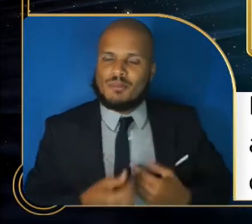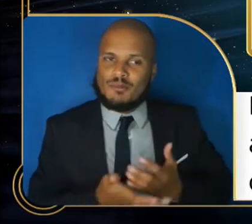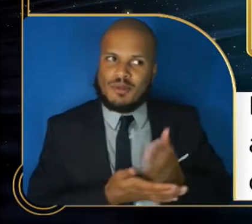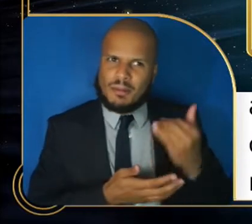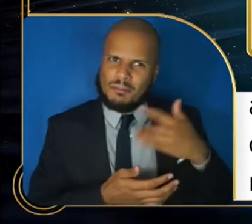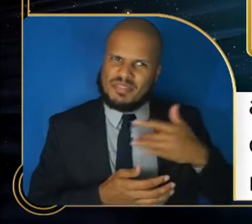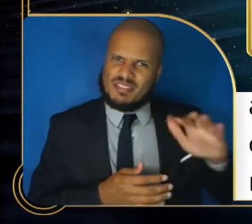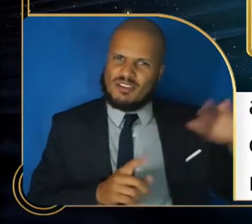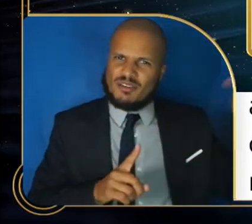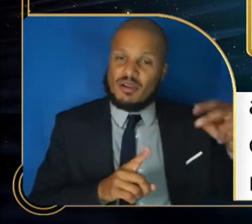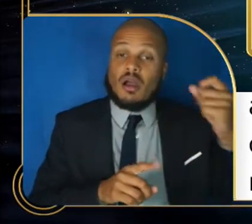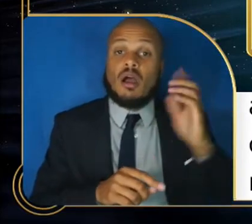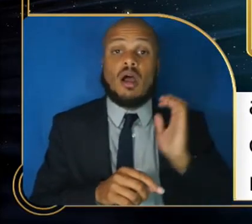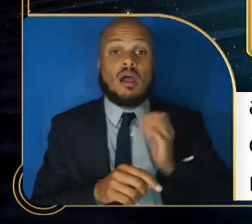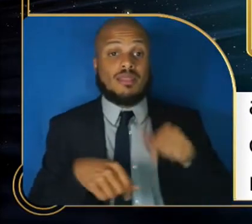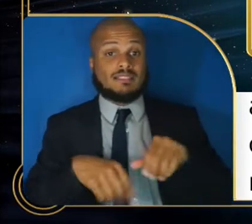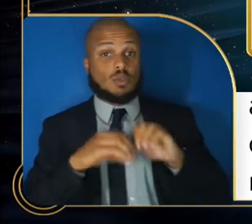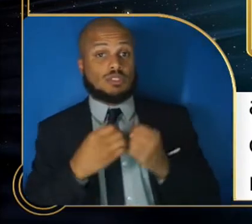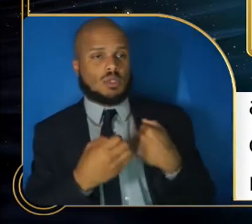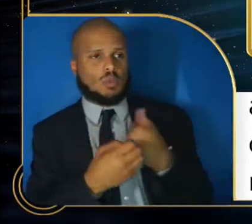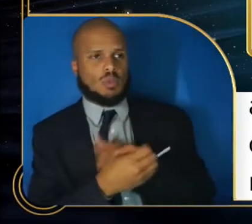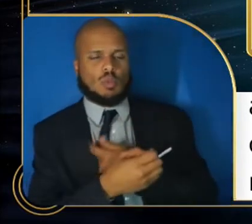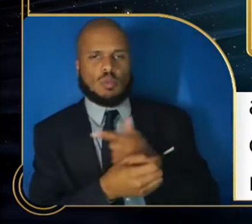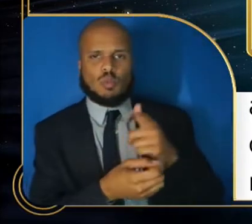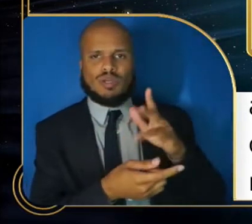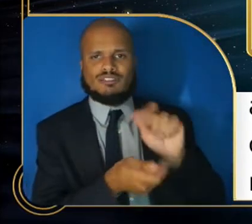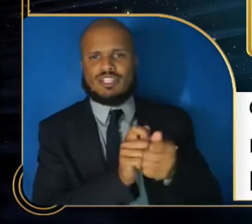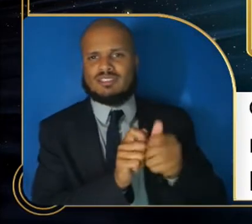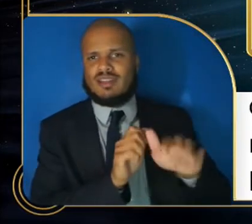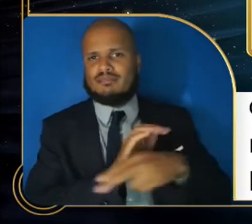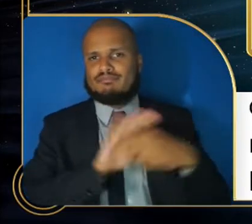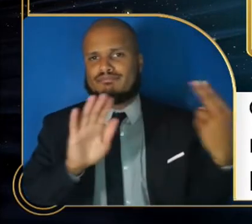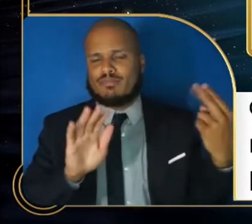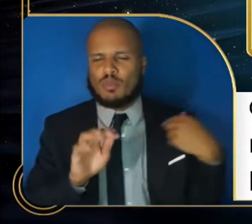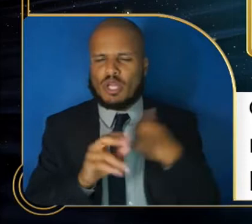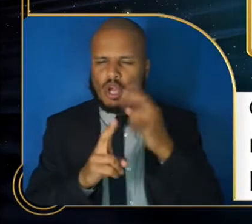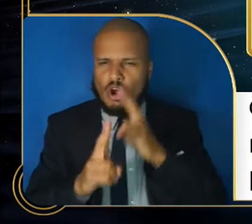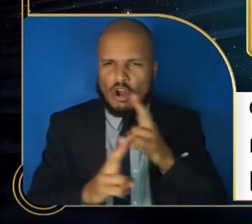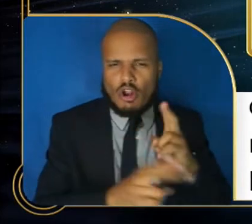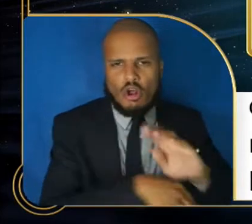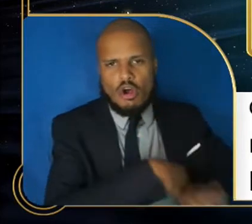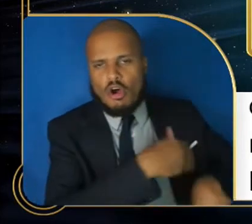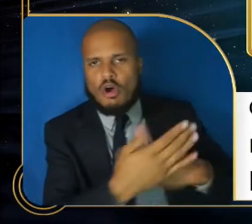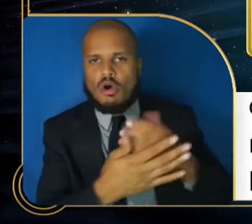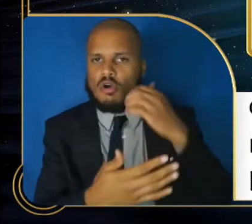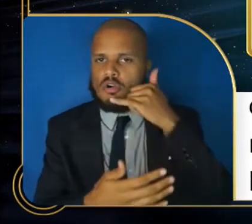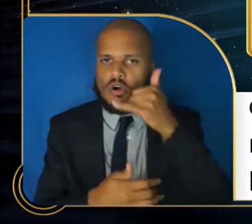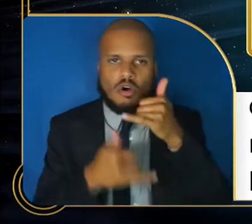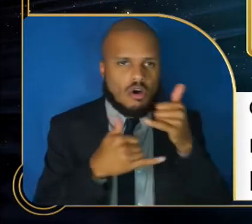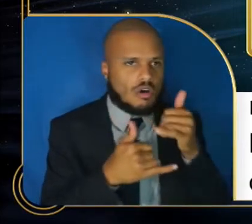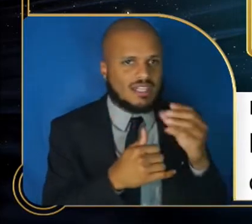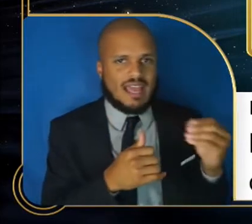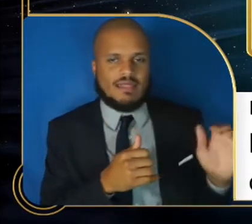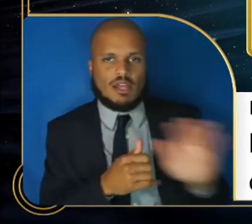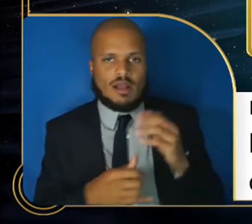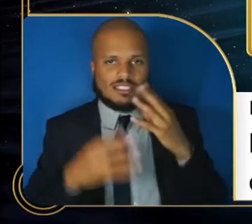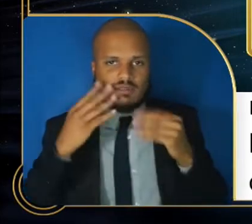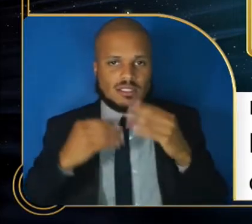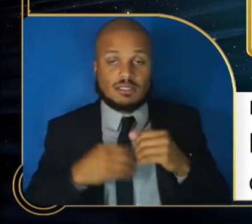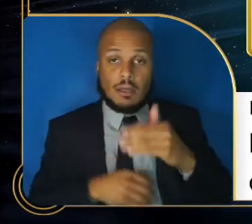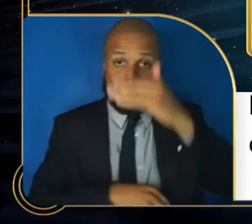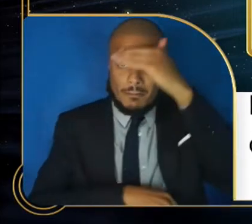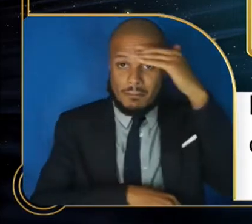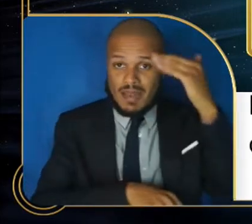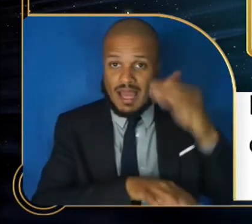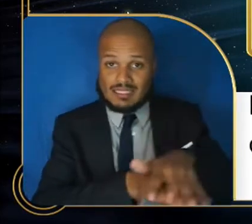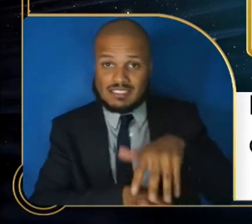we dispel that myth by honoring, supporting, and witnessing every caller's experience. Black, Indigenous, people of